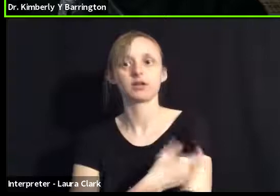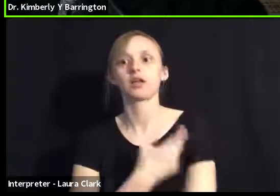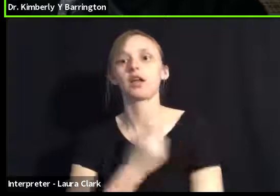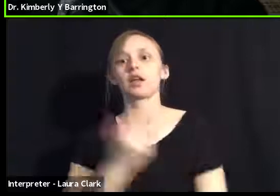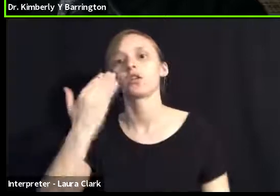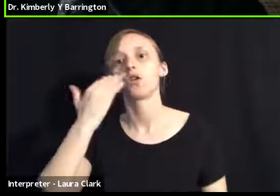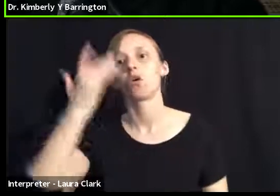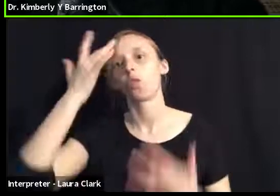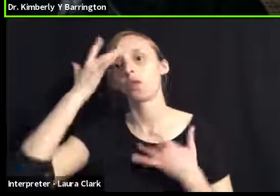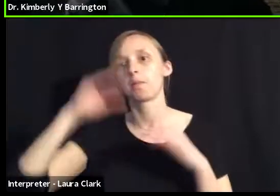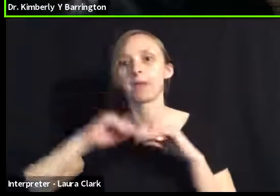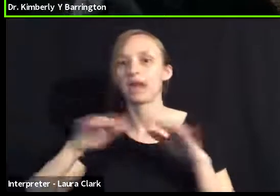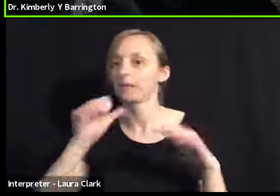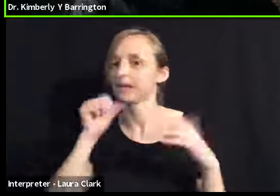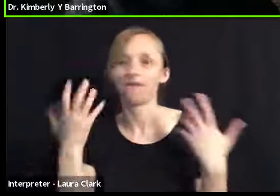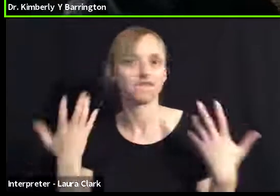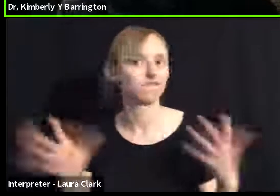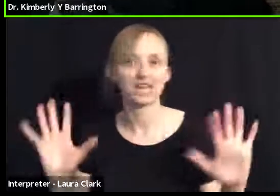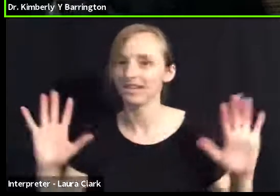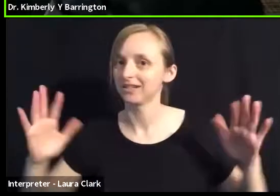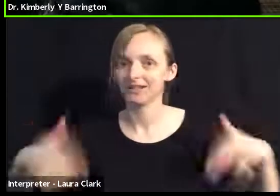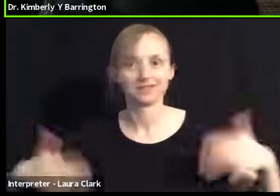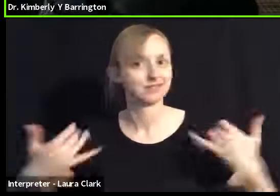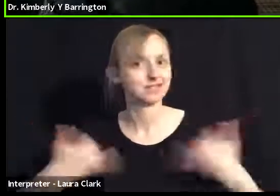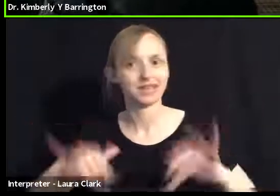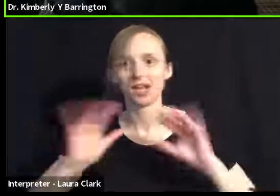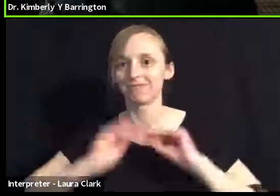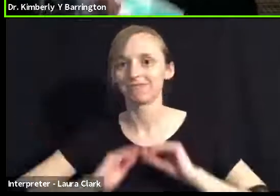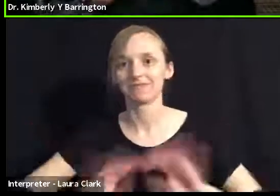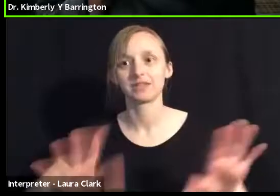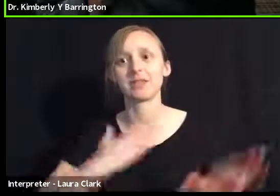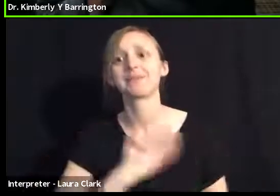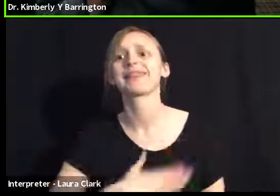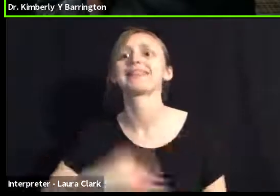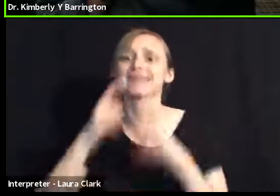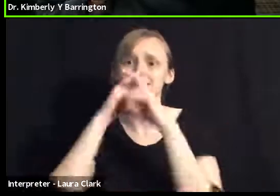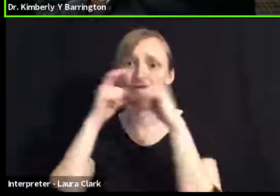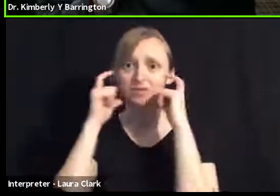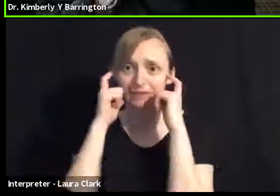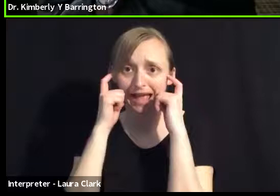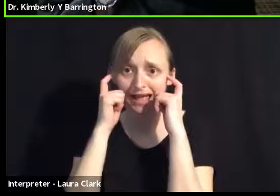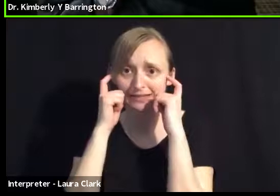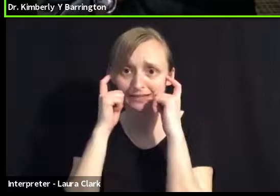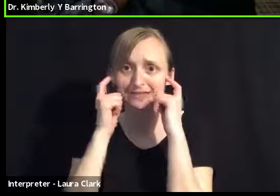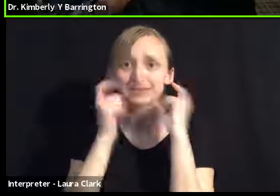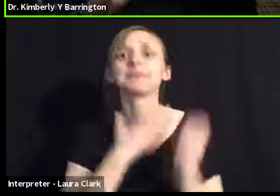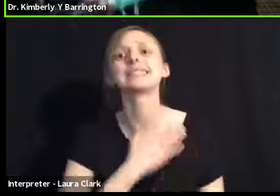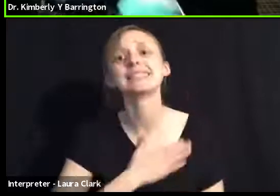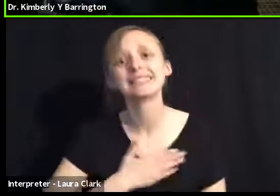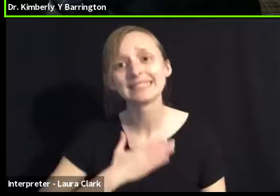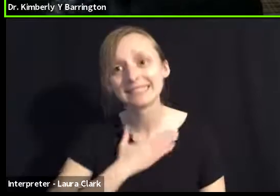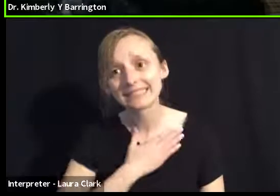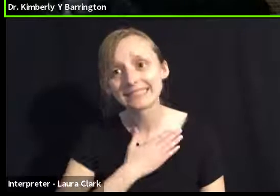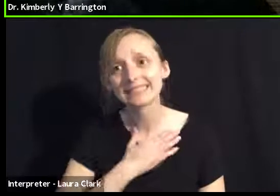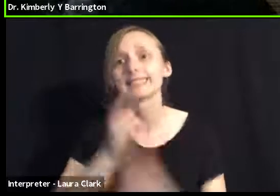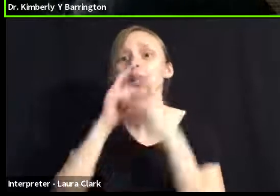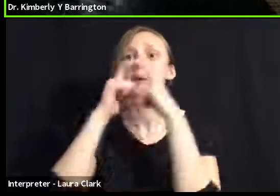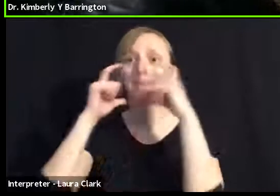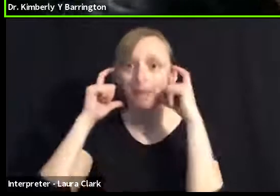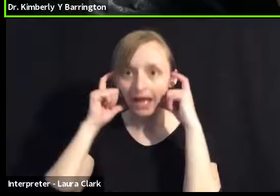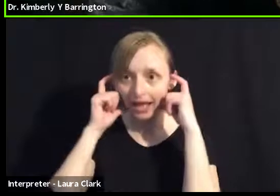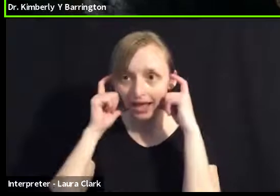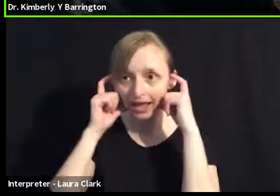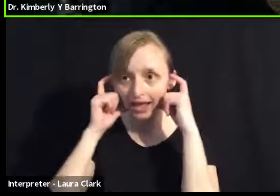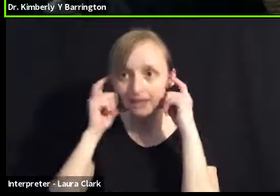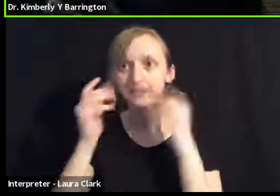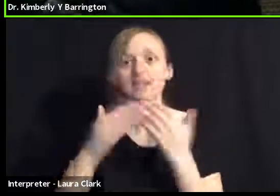pandemic is not over. So please wear your mask. Get your mask. Mask on up. Even if you've